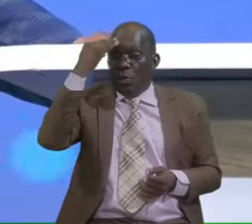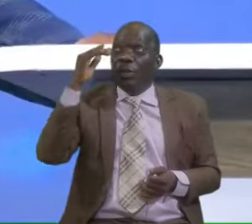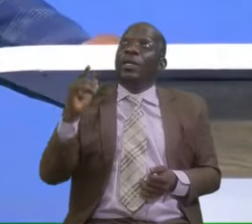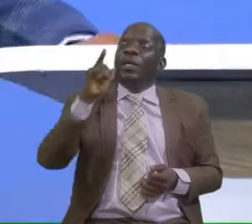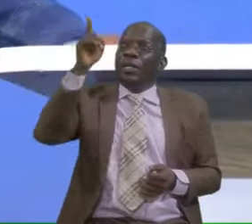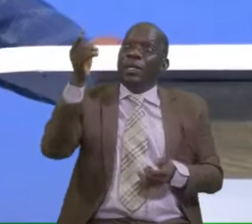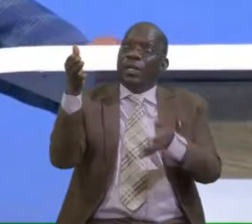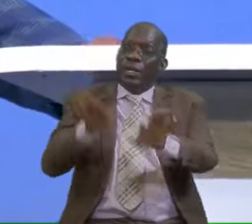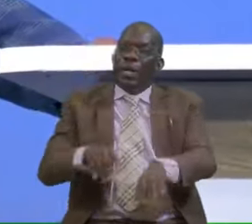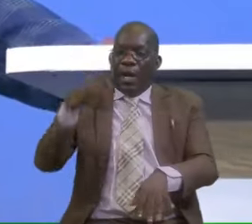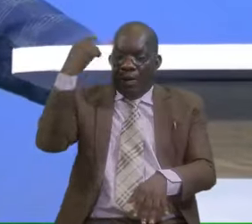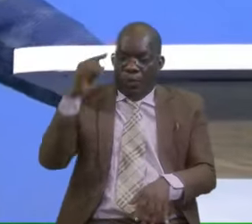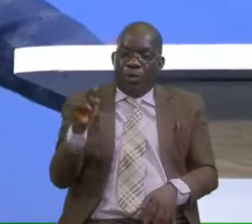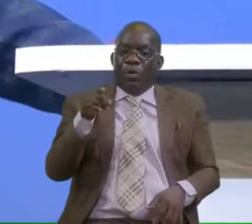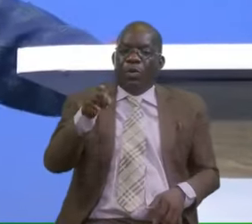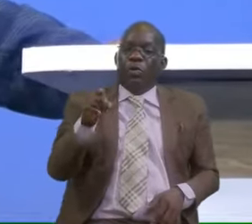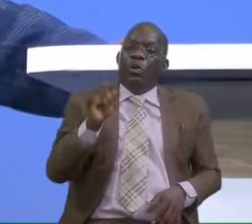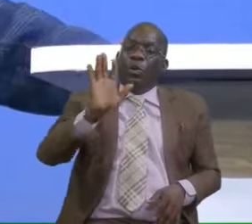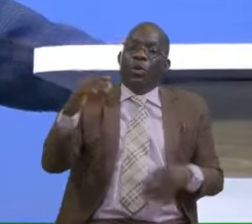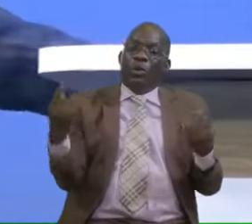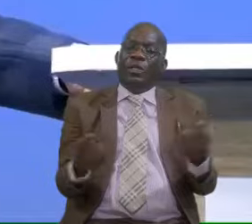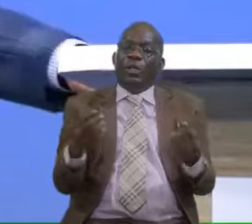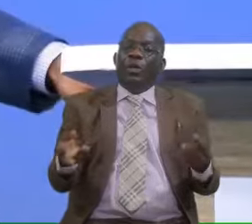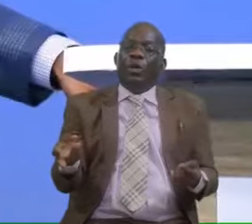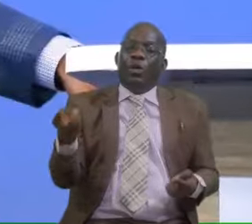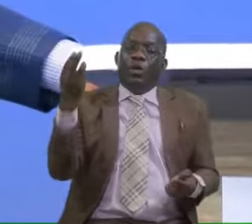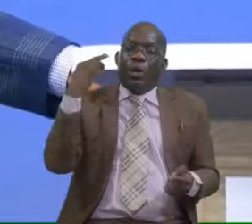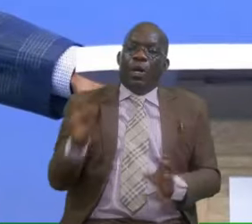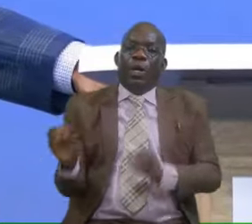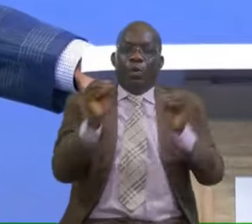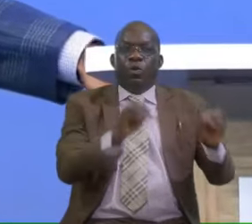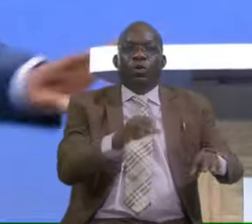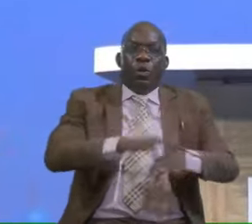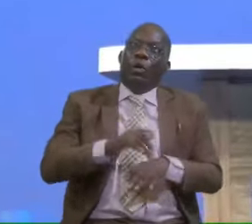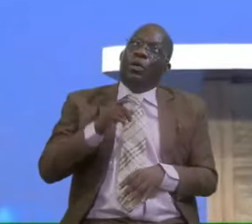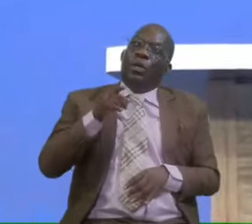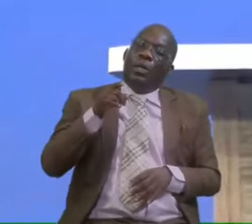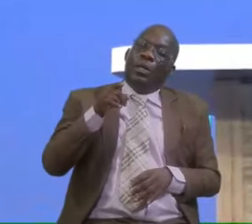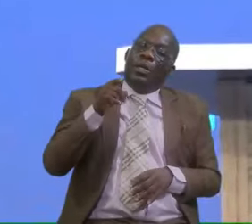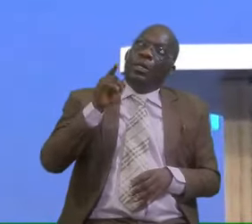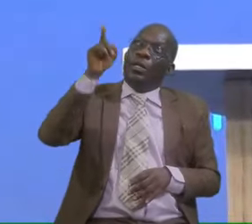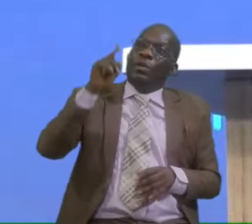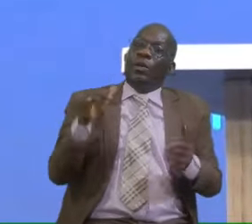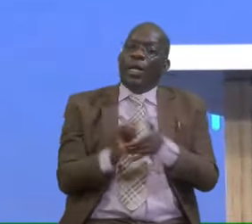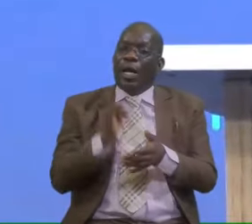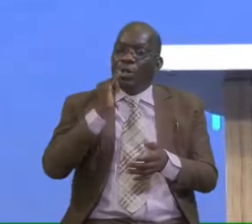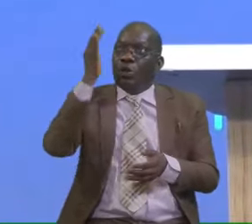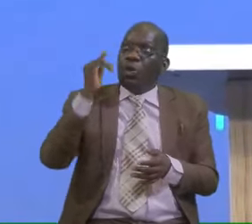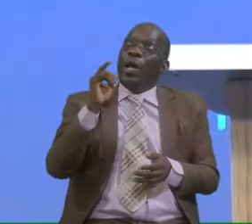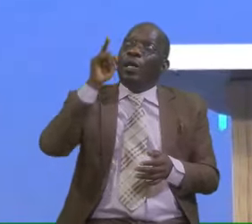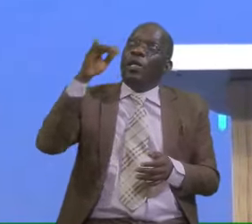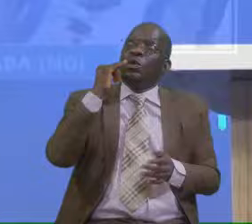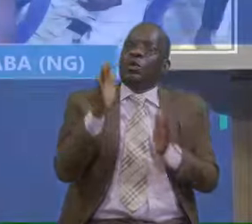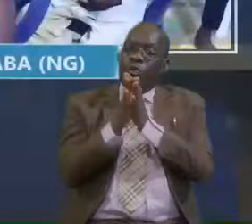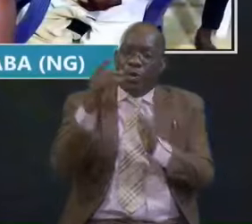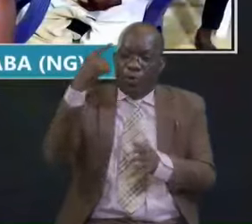you, your sins were laid on him. That's why he's making intercession for